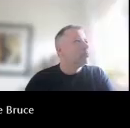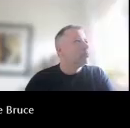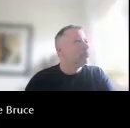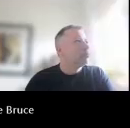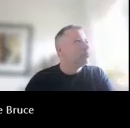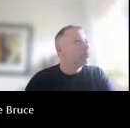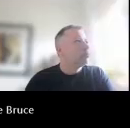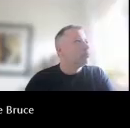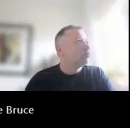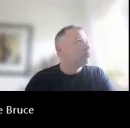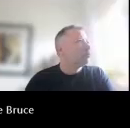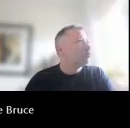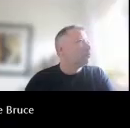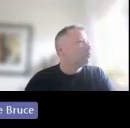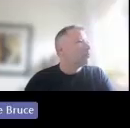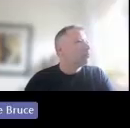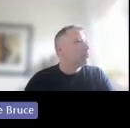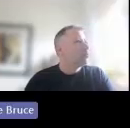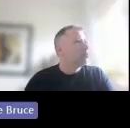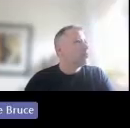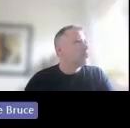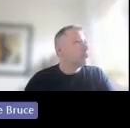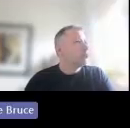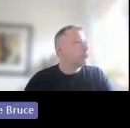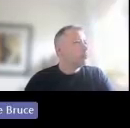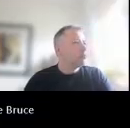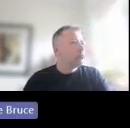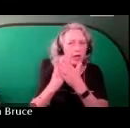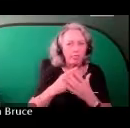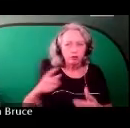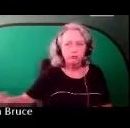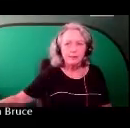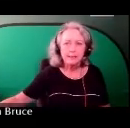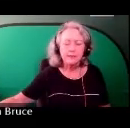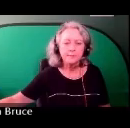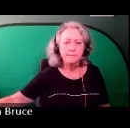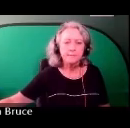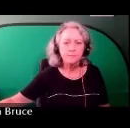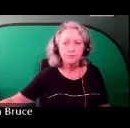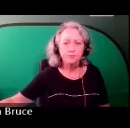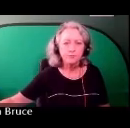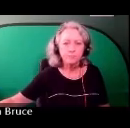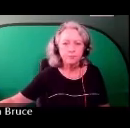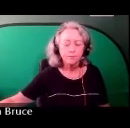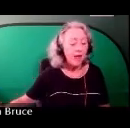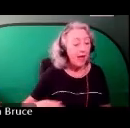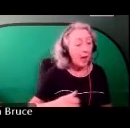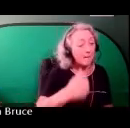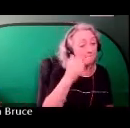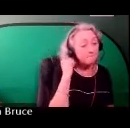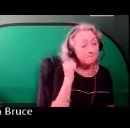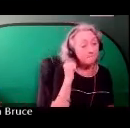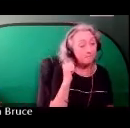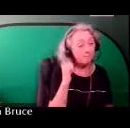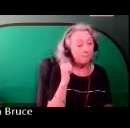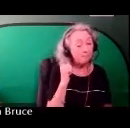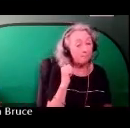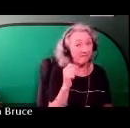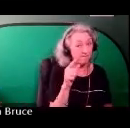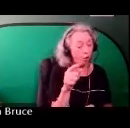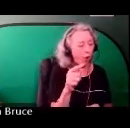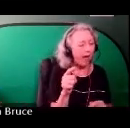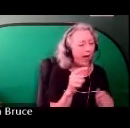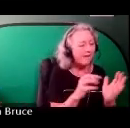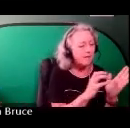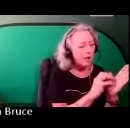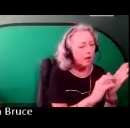work. Share screen. Now, I talked about a Braille display in the last session. Just for this part of the demonstration, I am actually using a